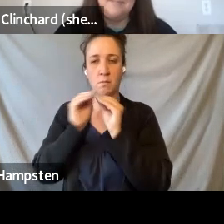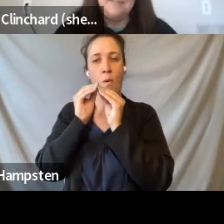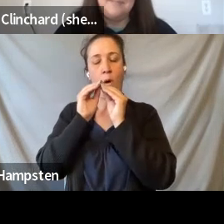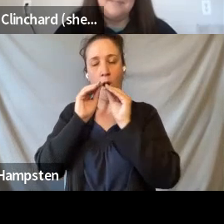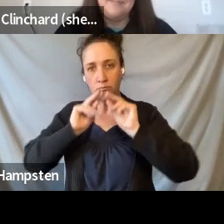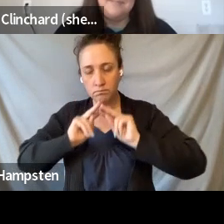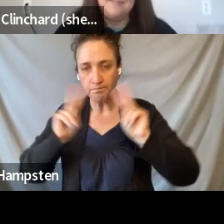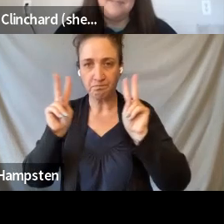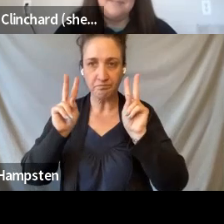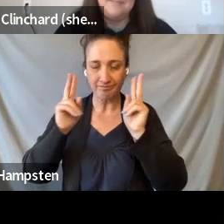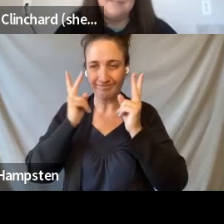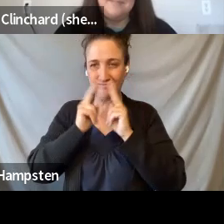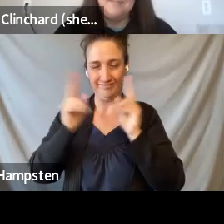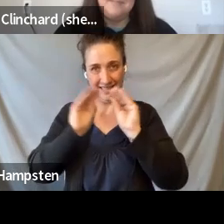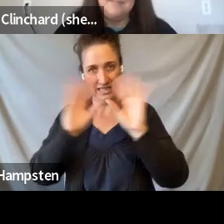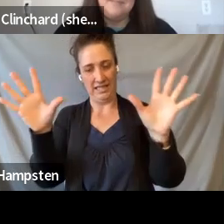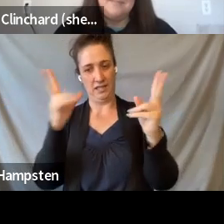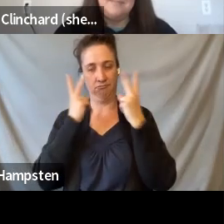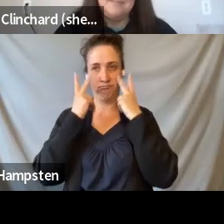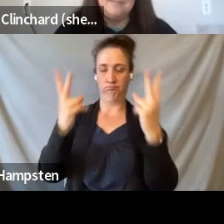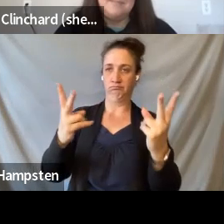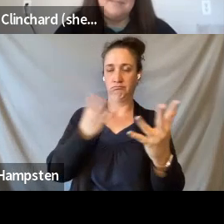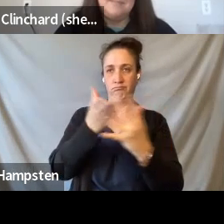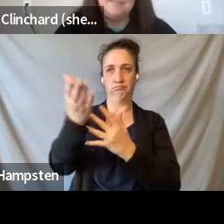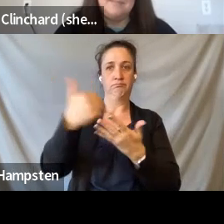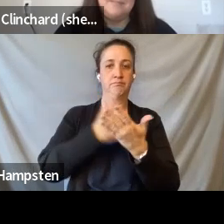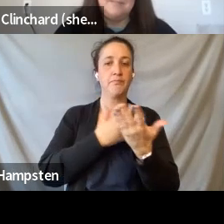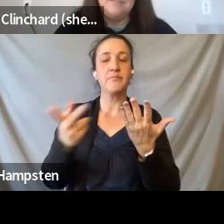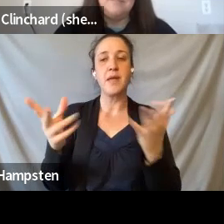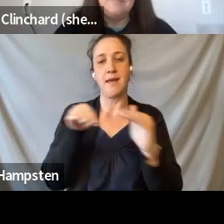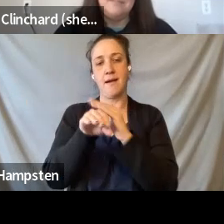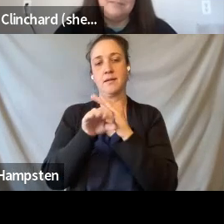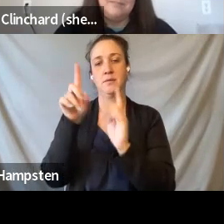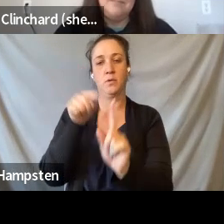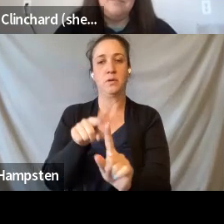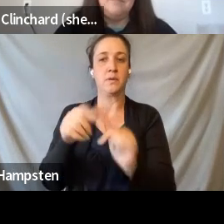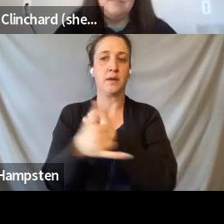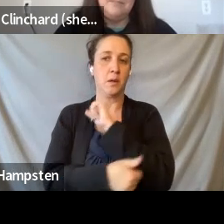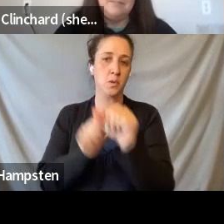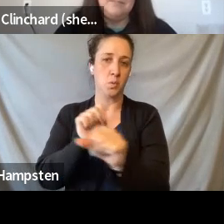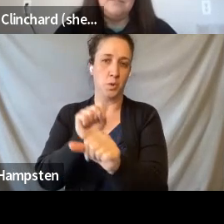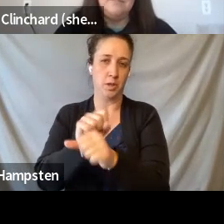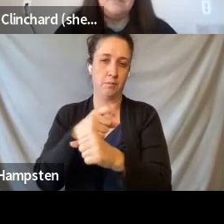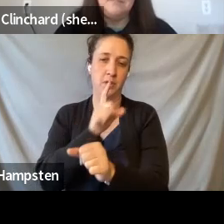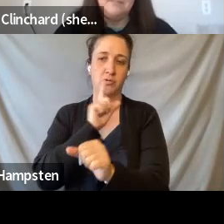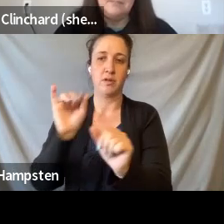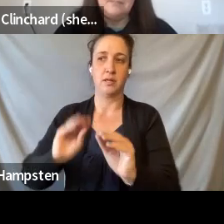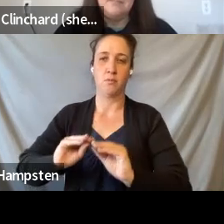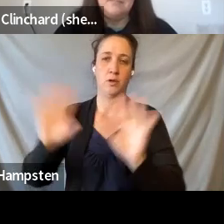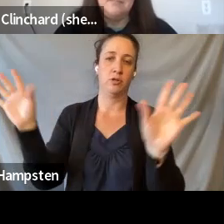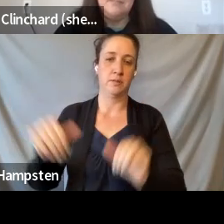the access point into the county's work, and making that more evident and